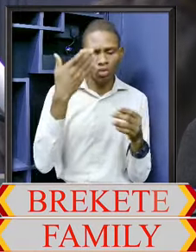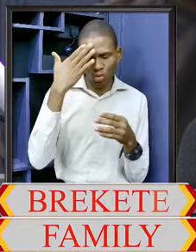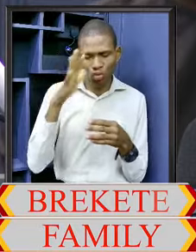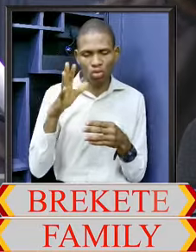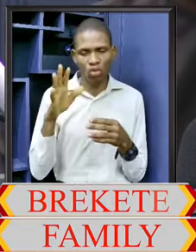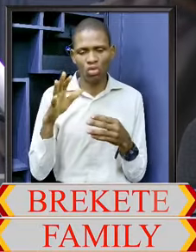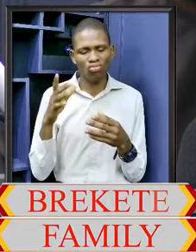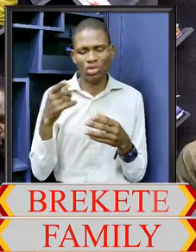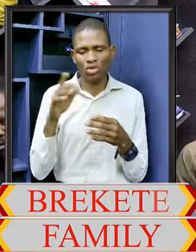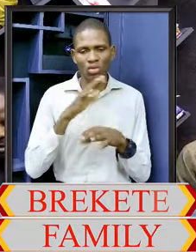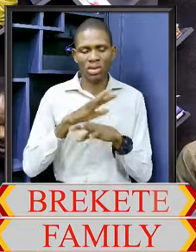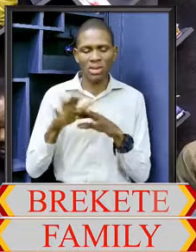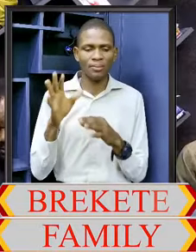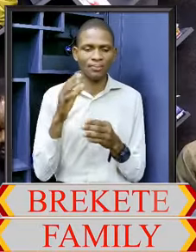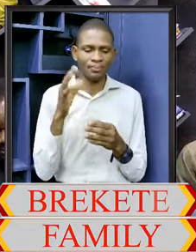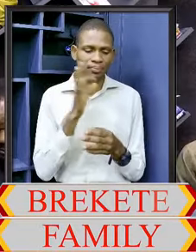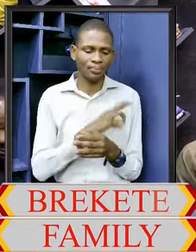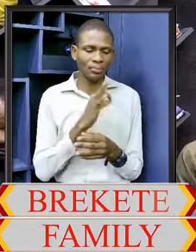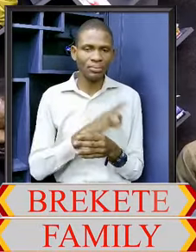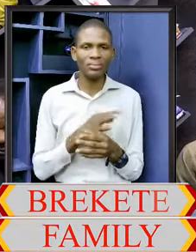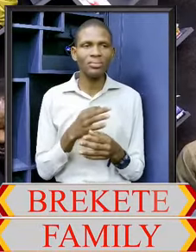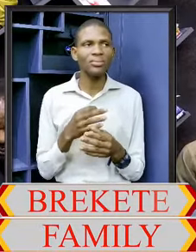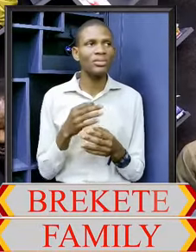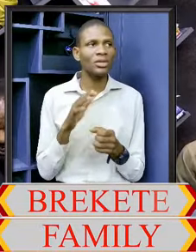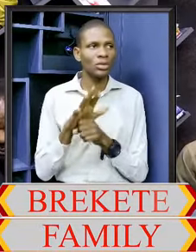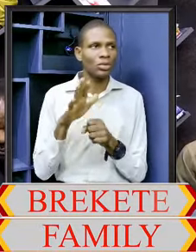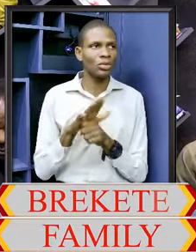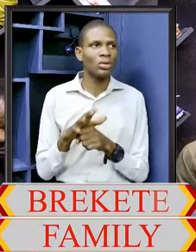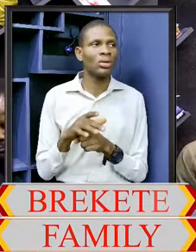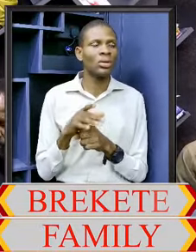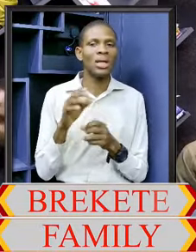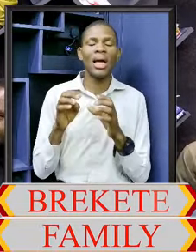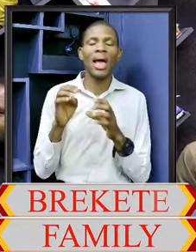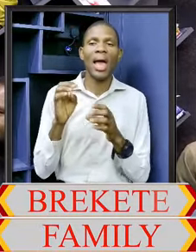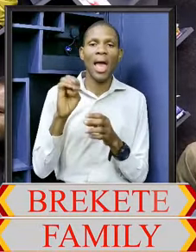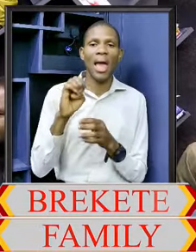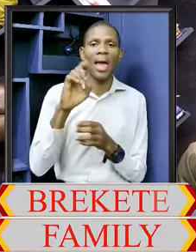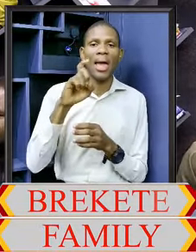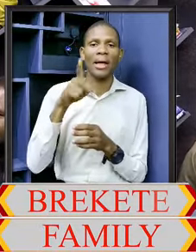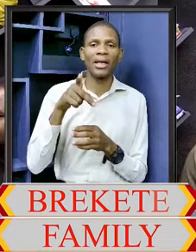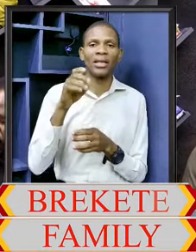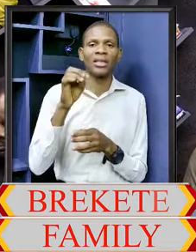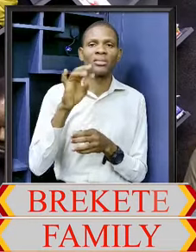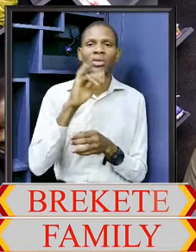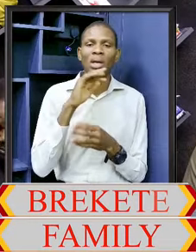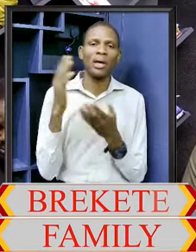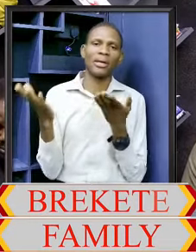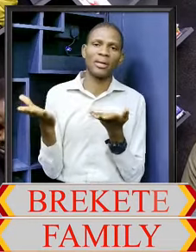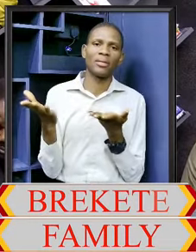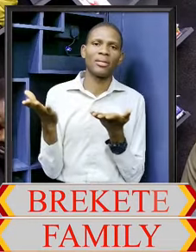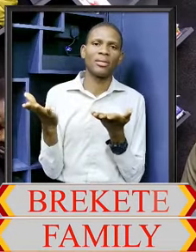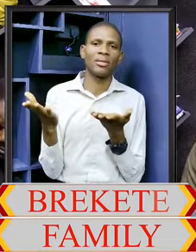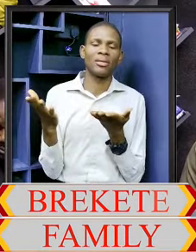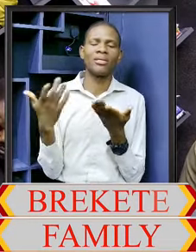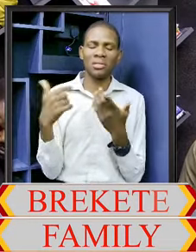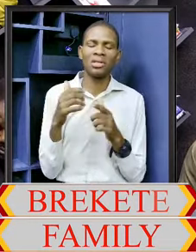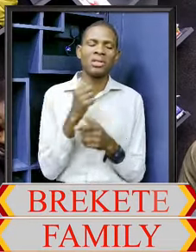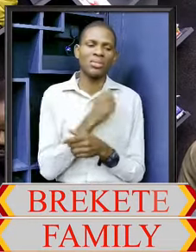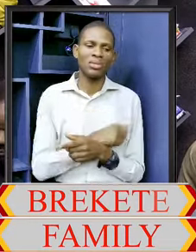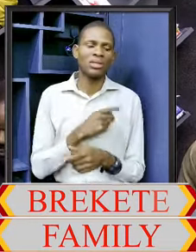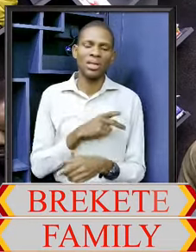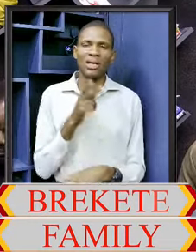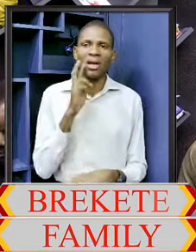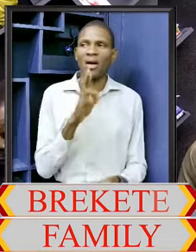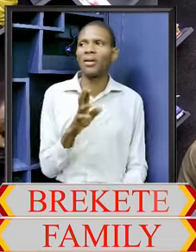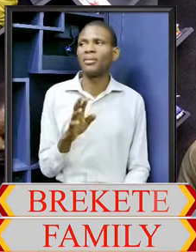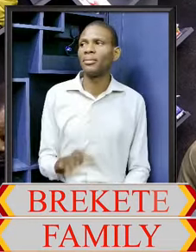they make maximum benefit or profit from them. Export day. Exactly. Make we appreciate them.